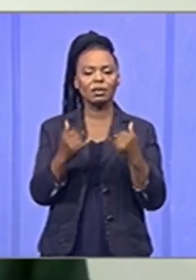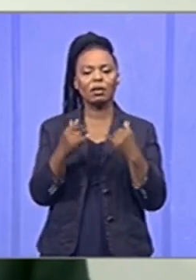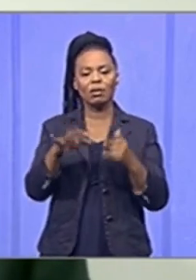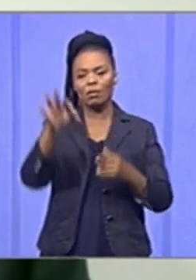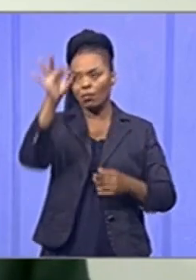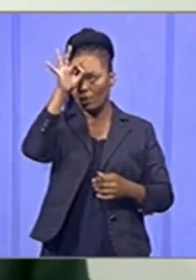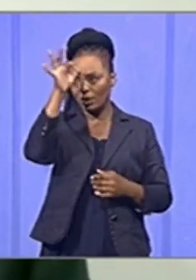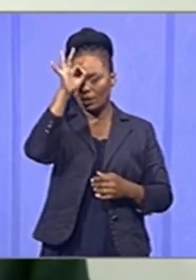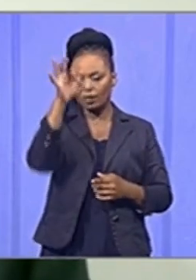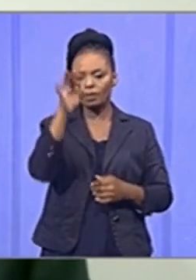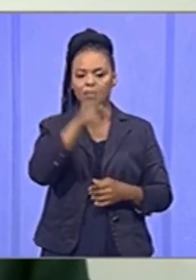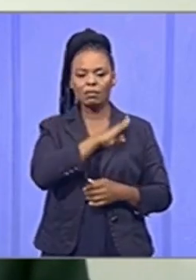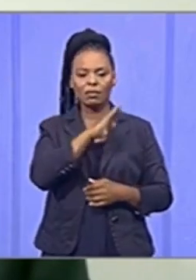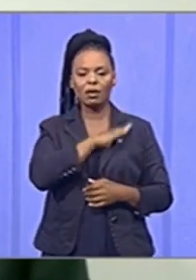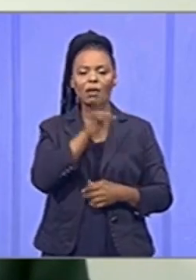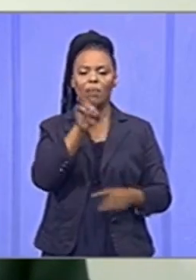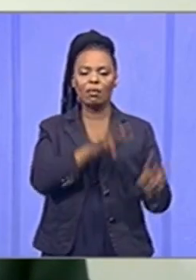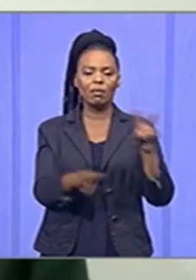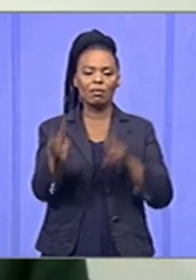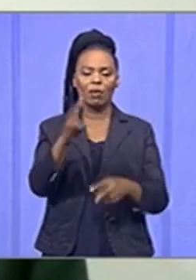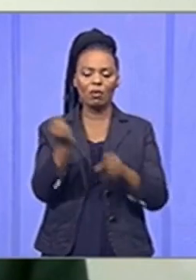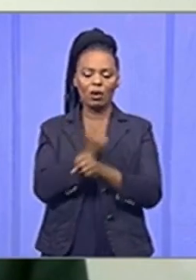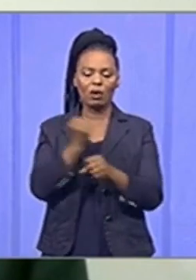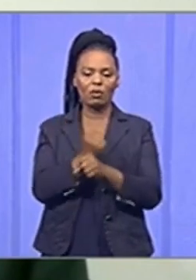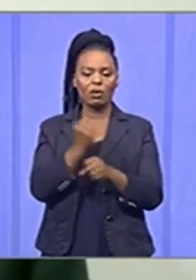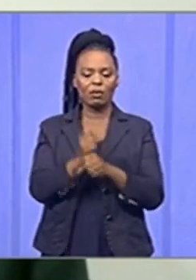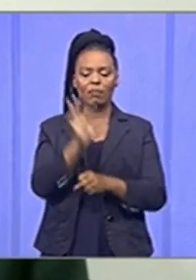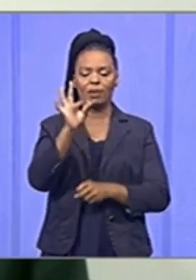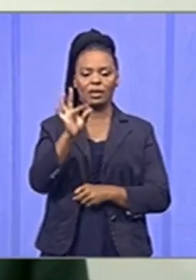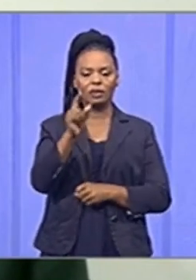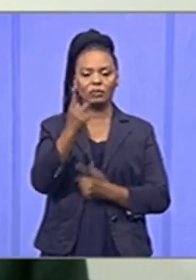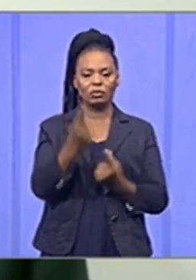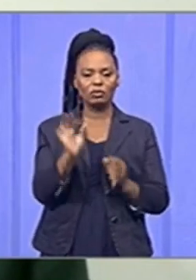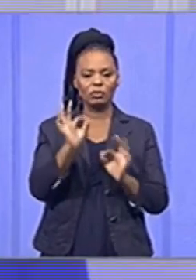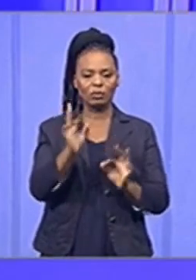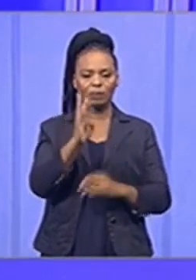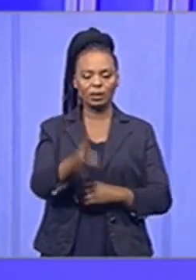enforcement agencies to actually perform their duties diligently.